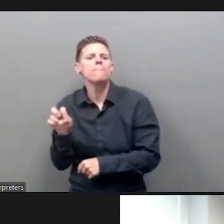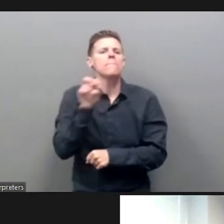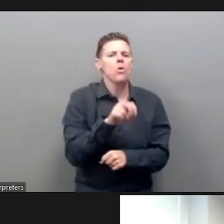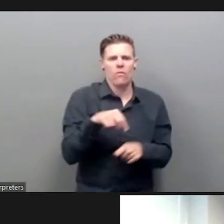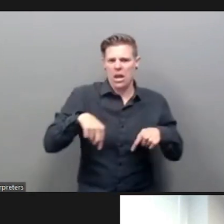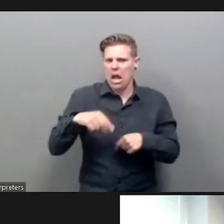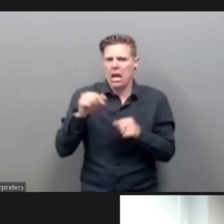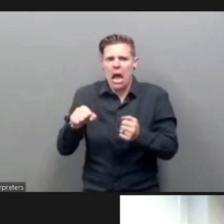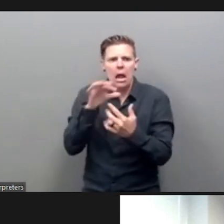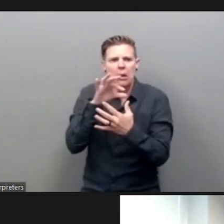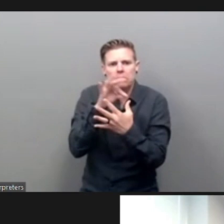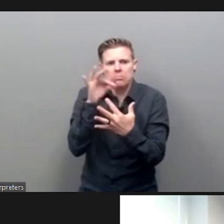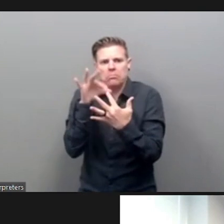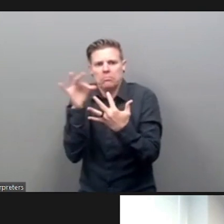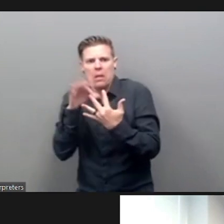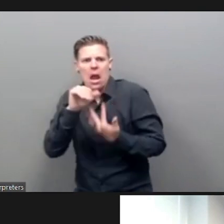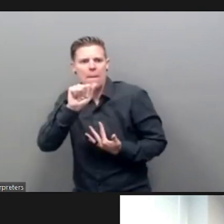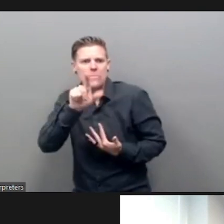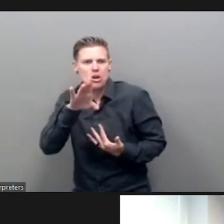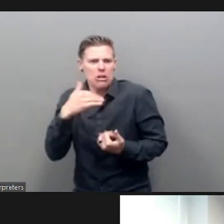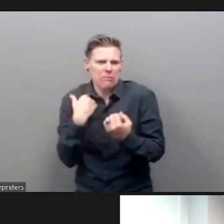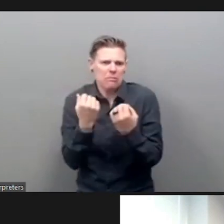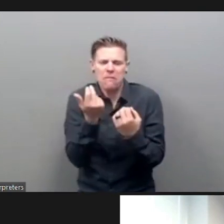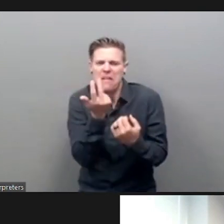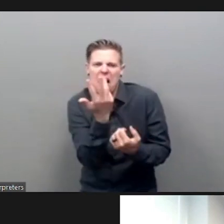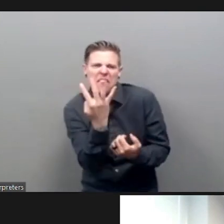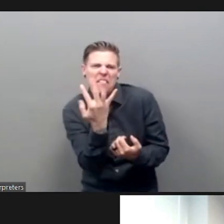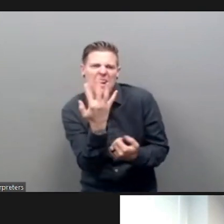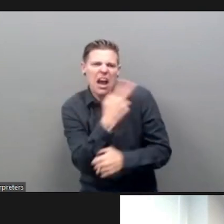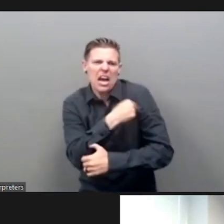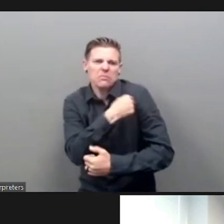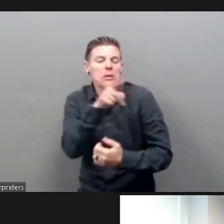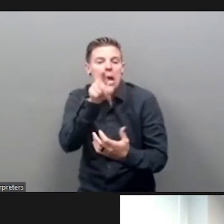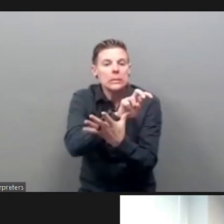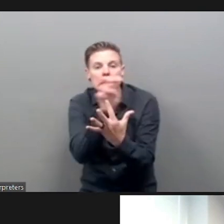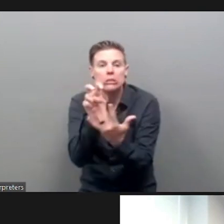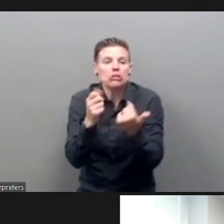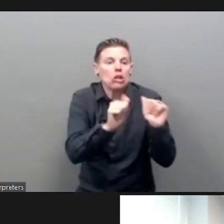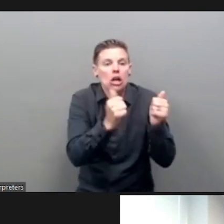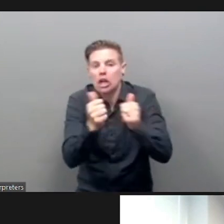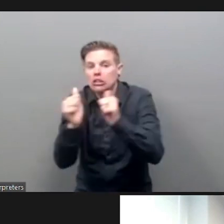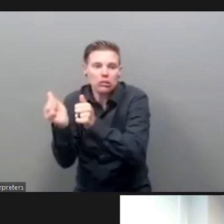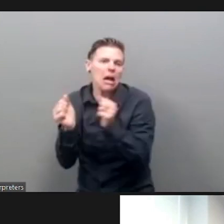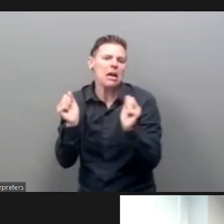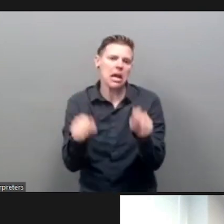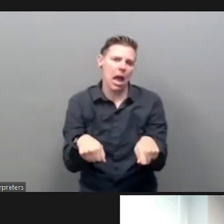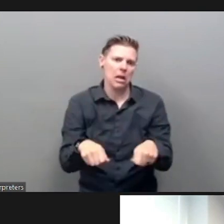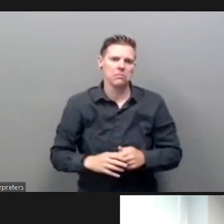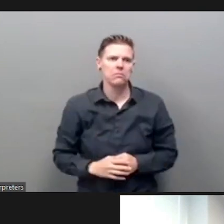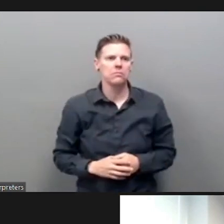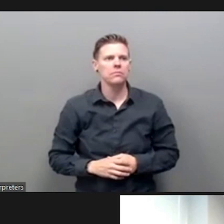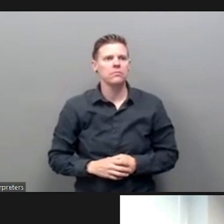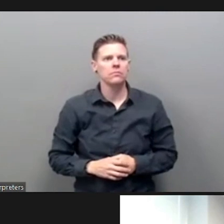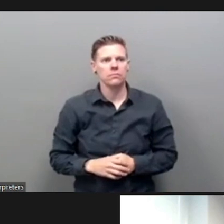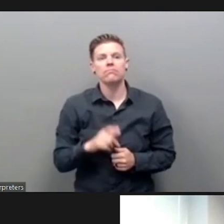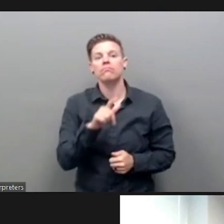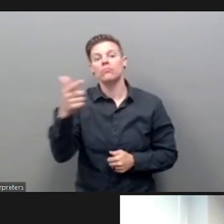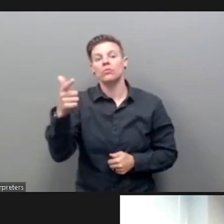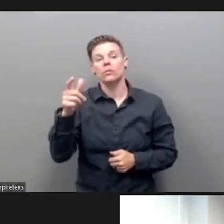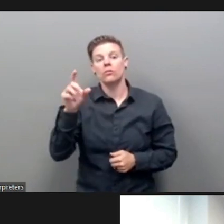Yeah, I think one thing we might see, Chris, which we saw last time, is hospitals beginning to get some of their providers